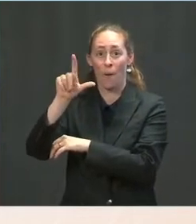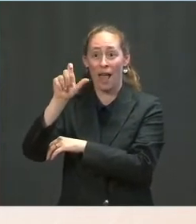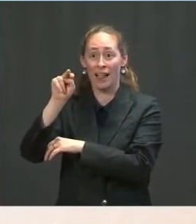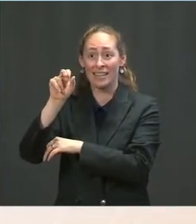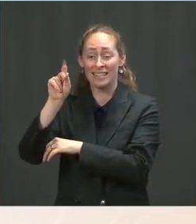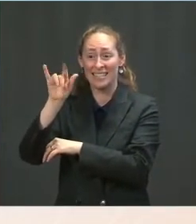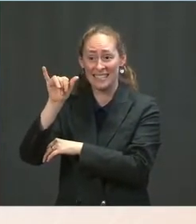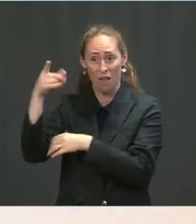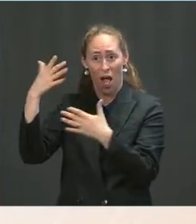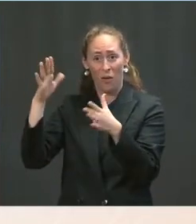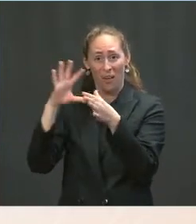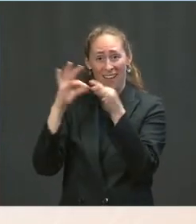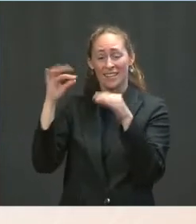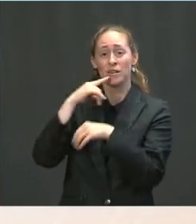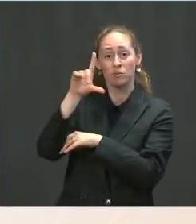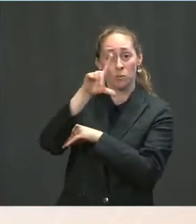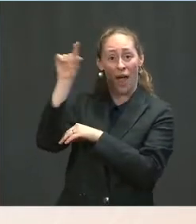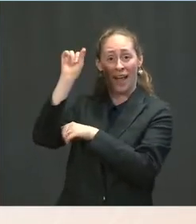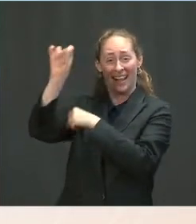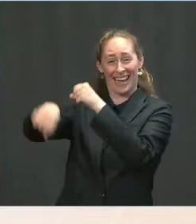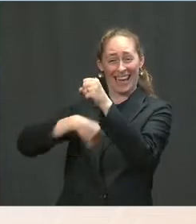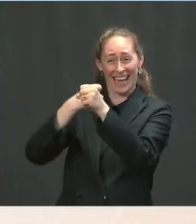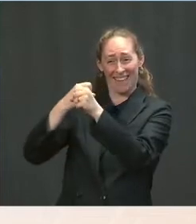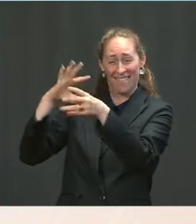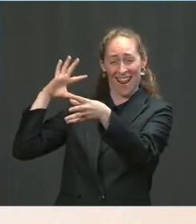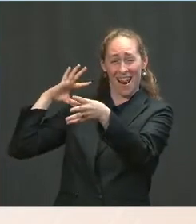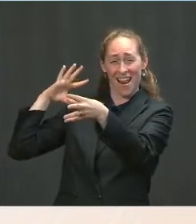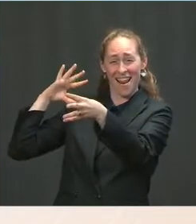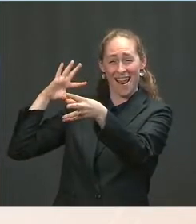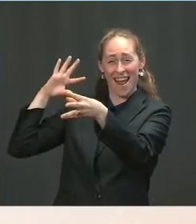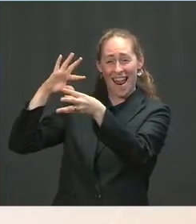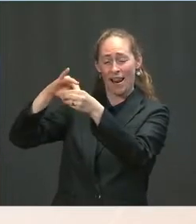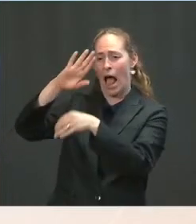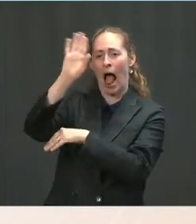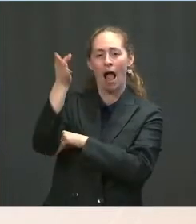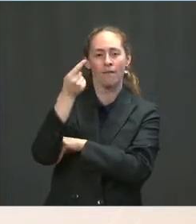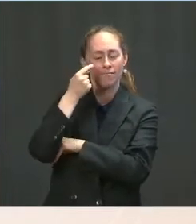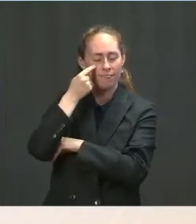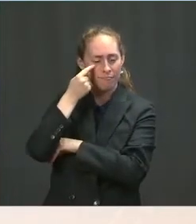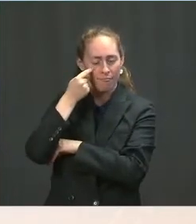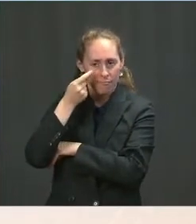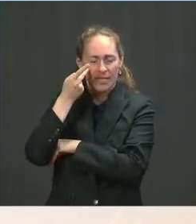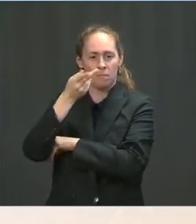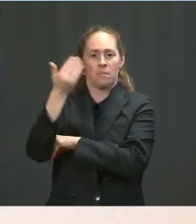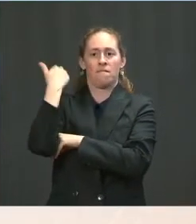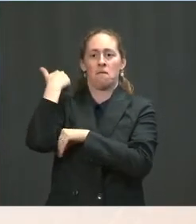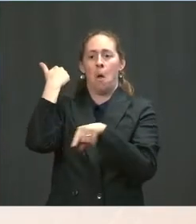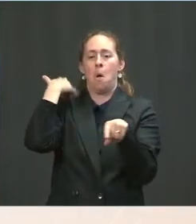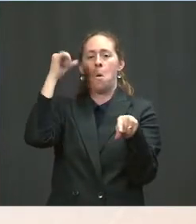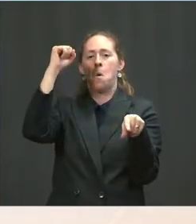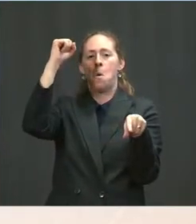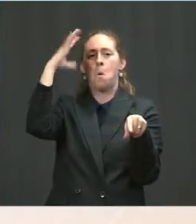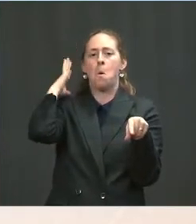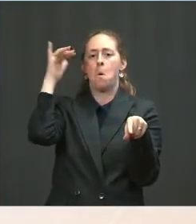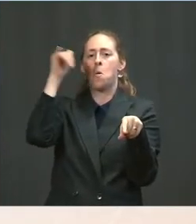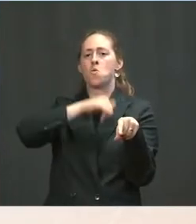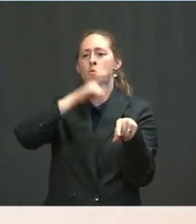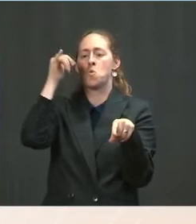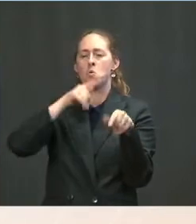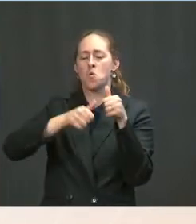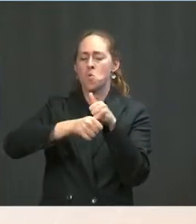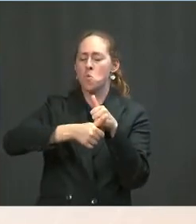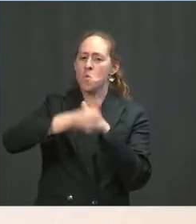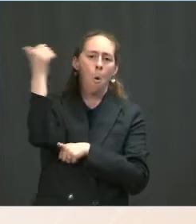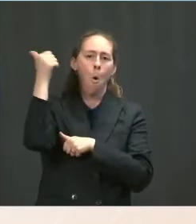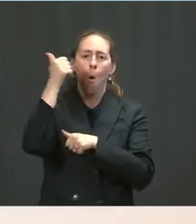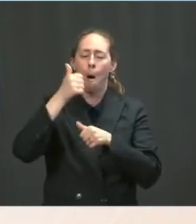in her 20-year career she had never seen a variant variant that was so contagious. So this is 20 years of